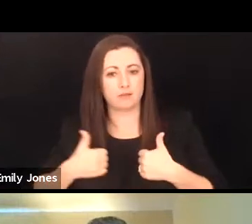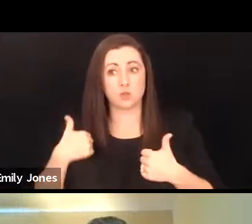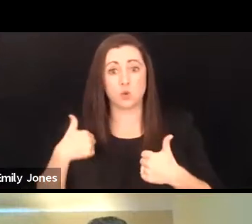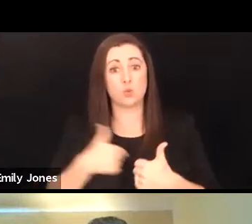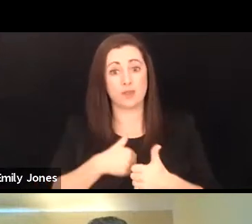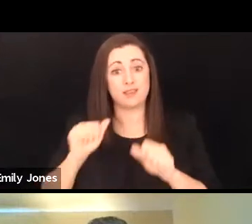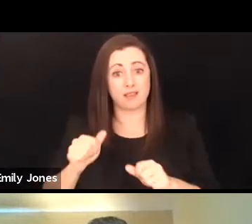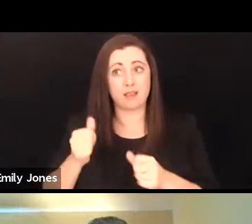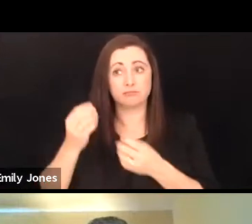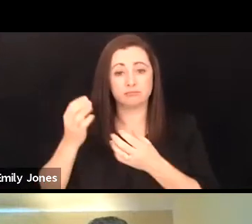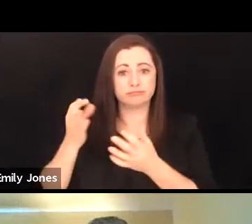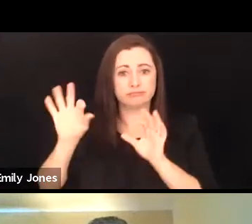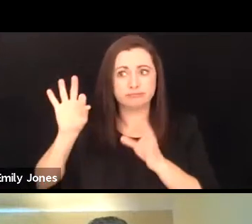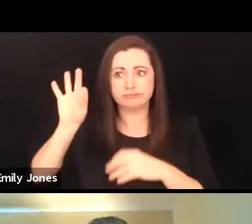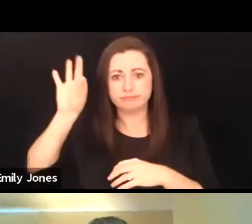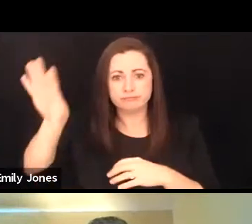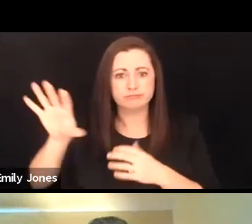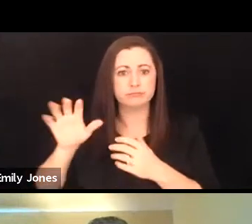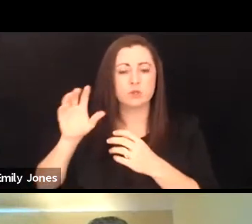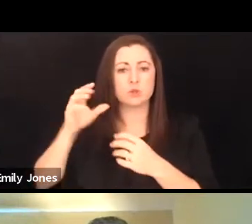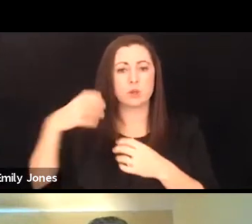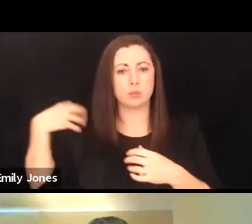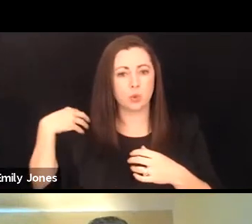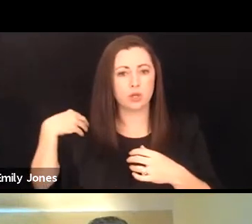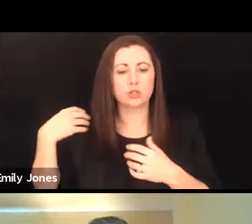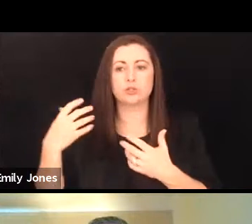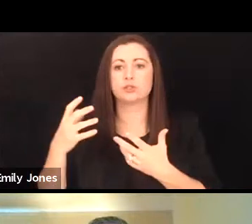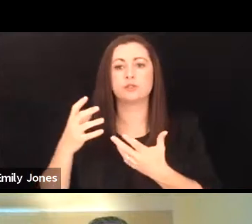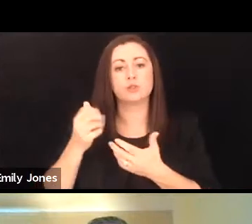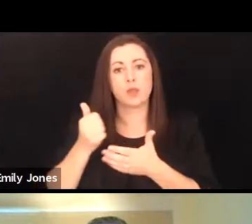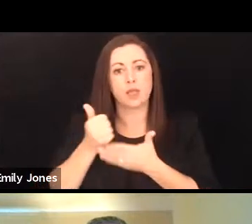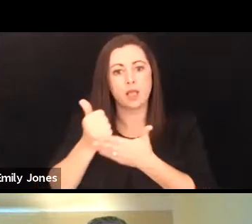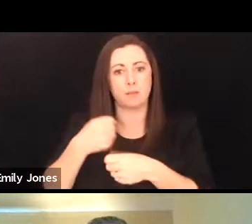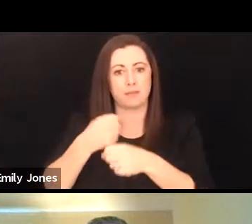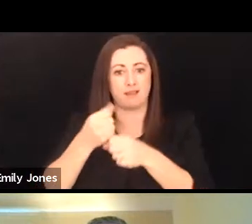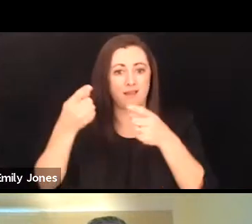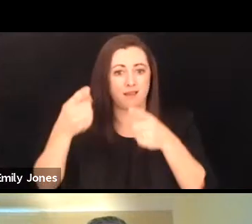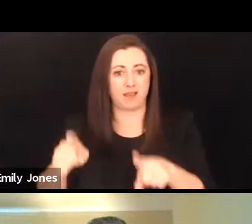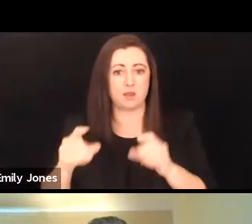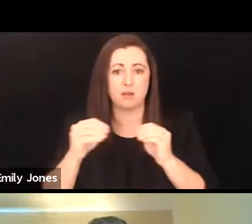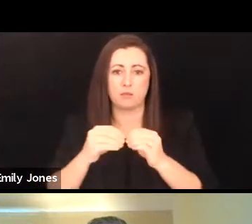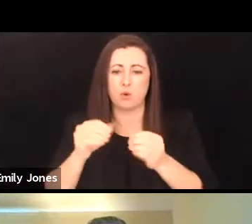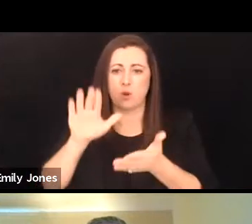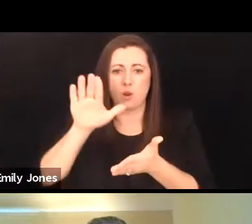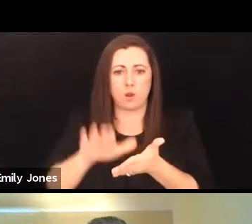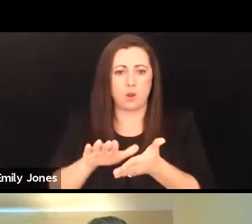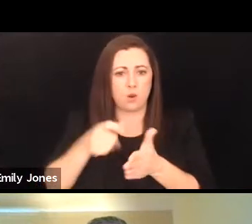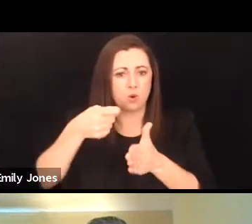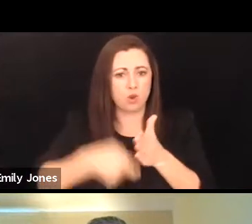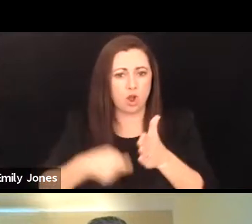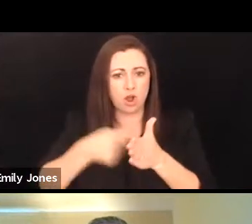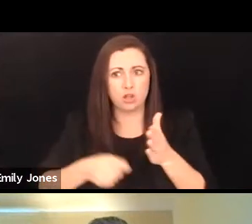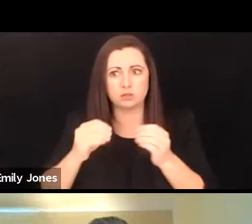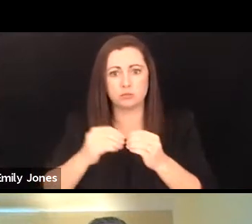that happen in a low cost, easy, sensible way. So